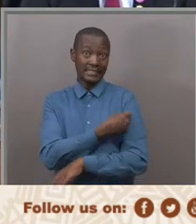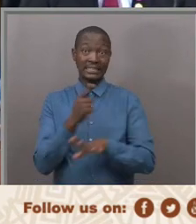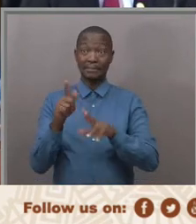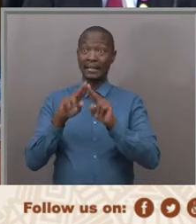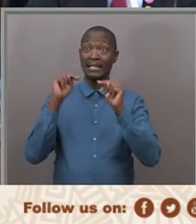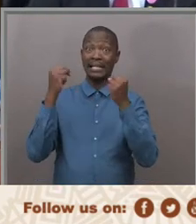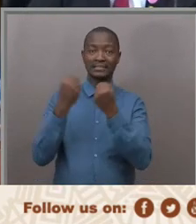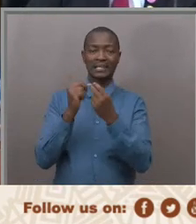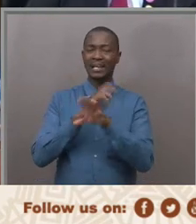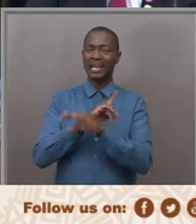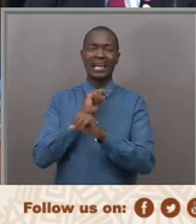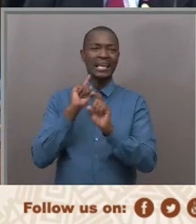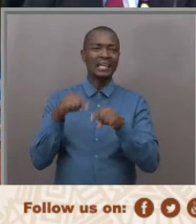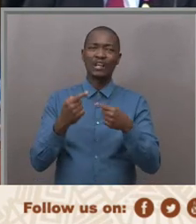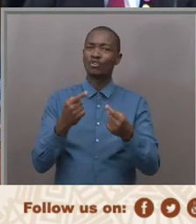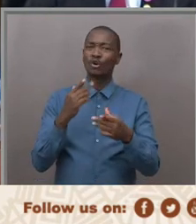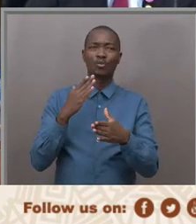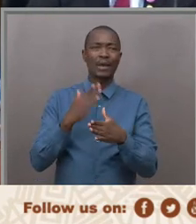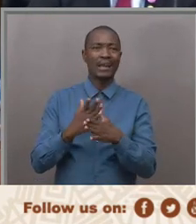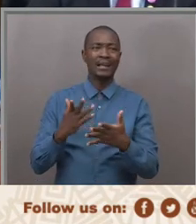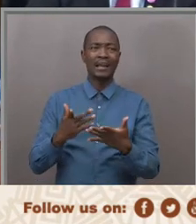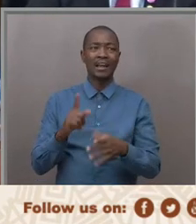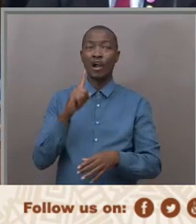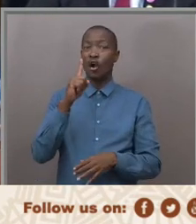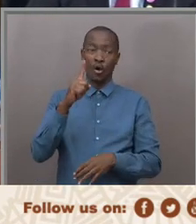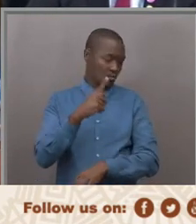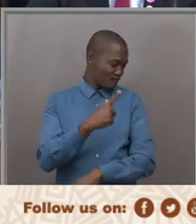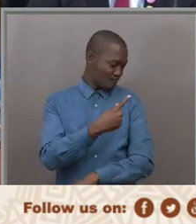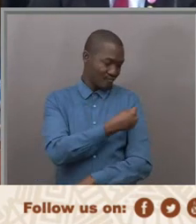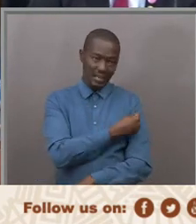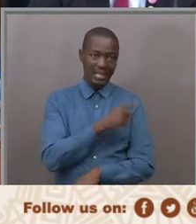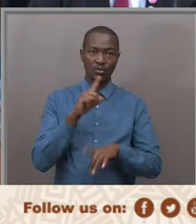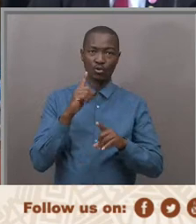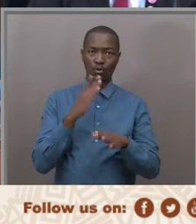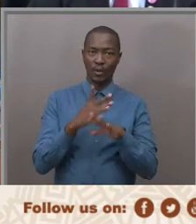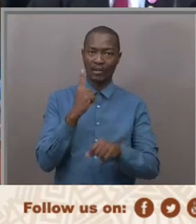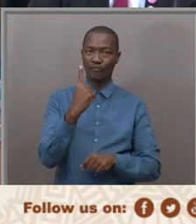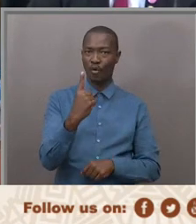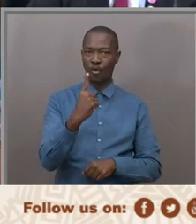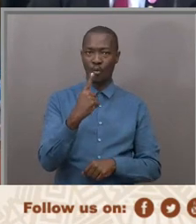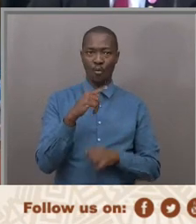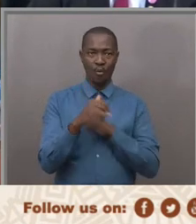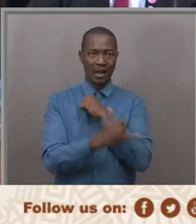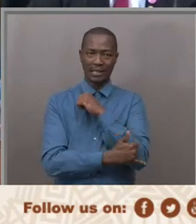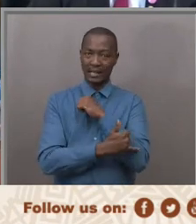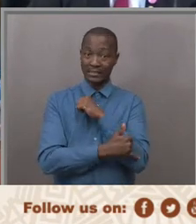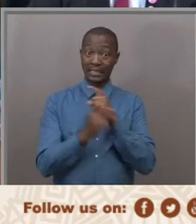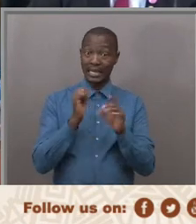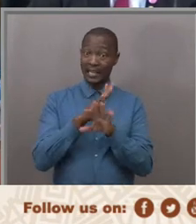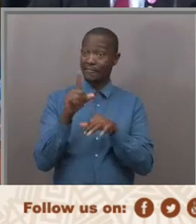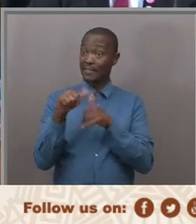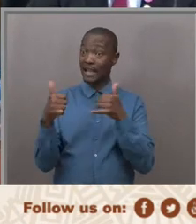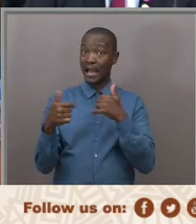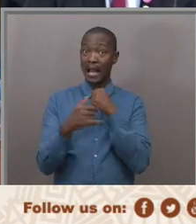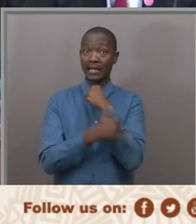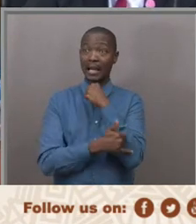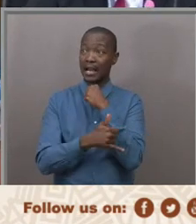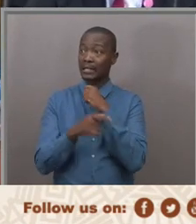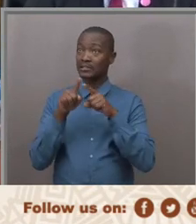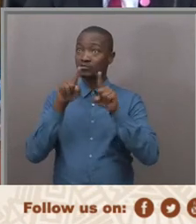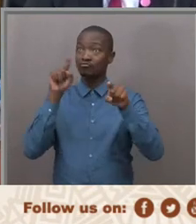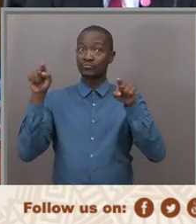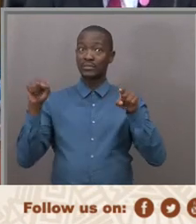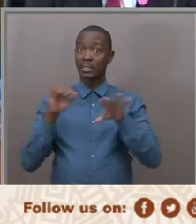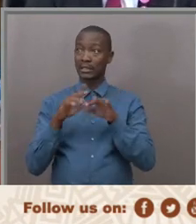will not work. A vaccine can't just work for one country. If there are other many countries around you that don't have access to the